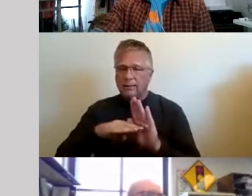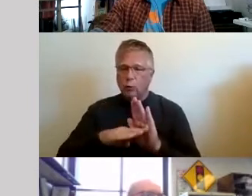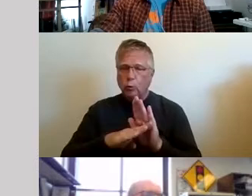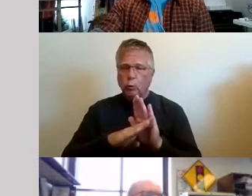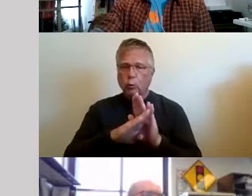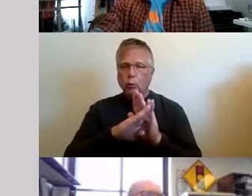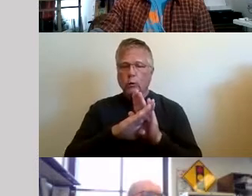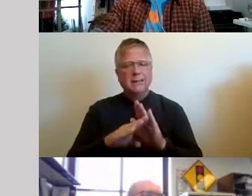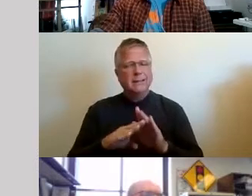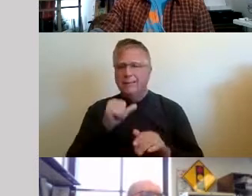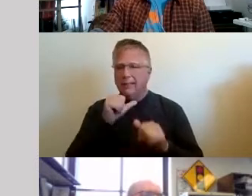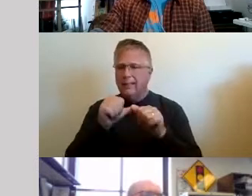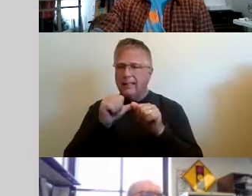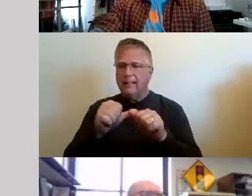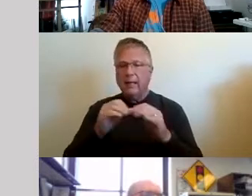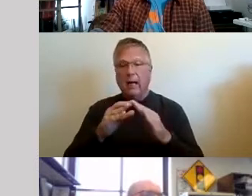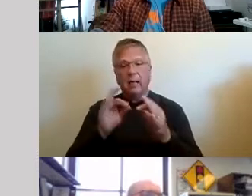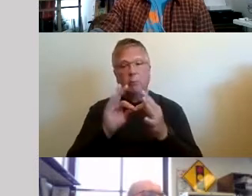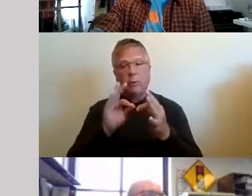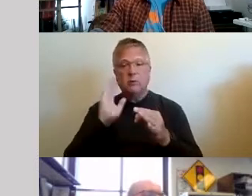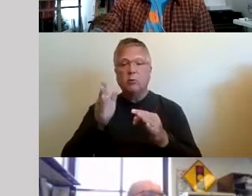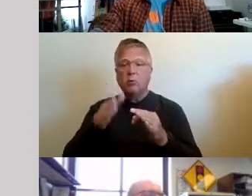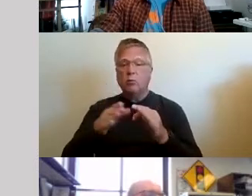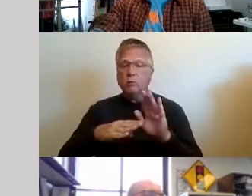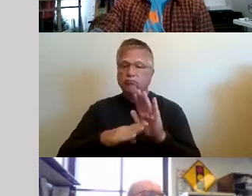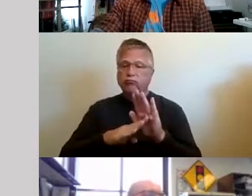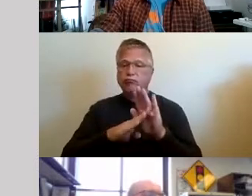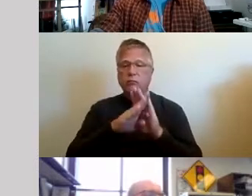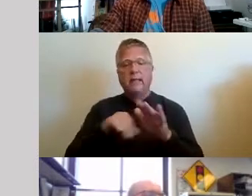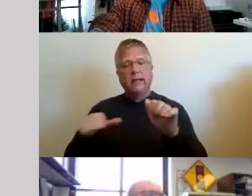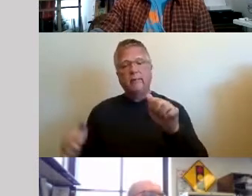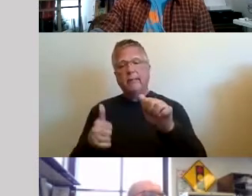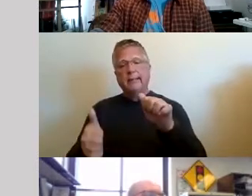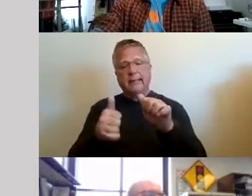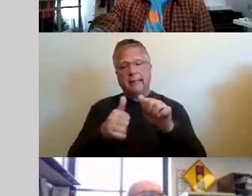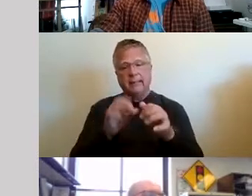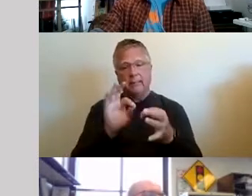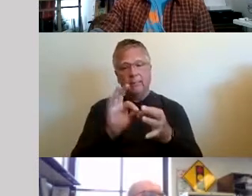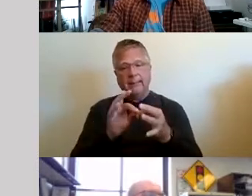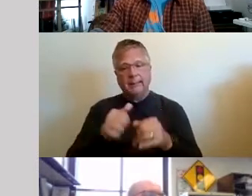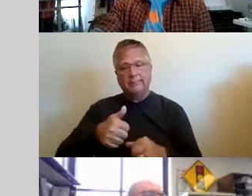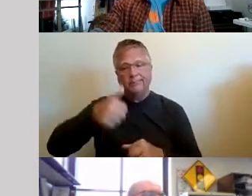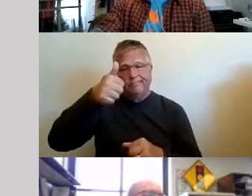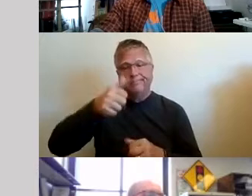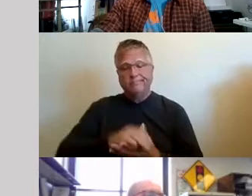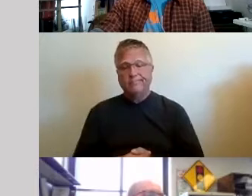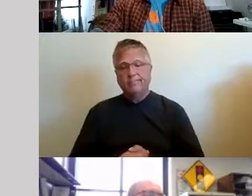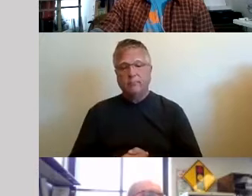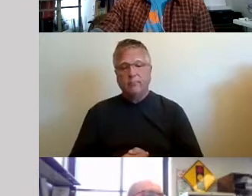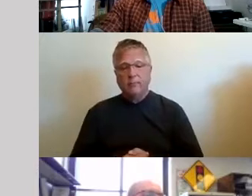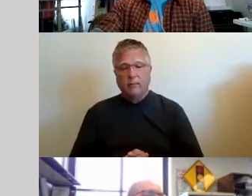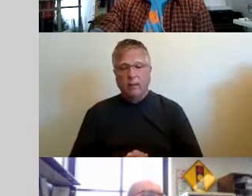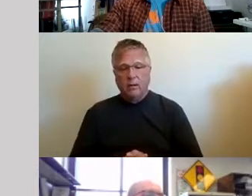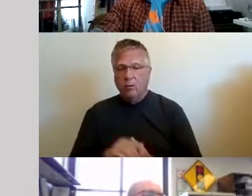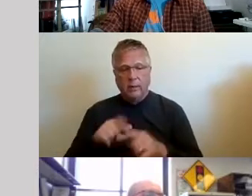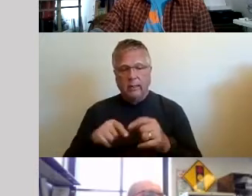and before we know it, it will catch up for the city. So housing is something that's not in our control, but what